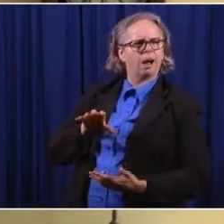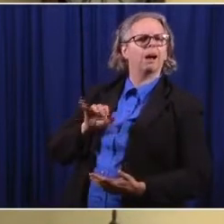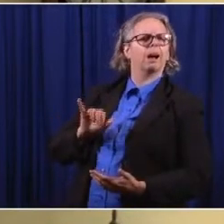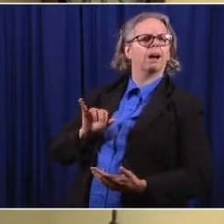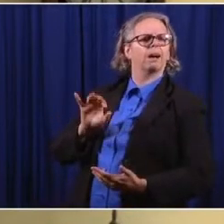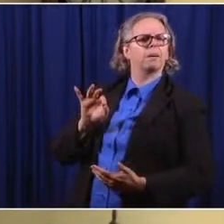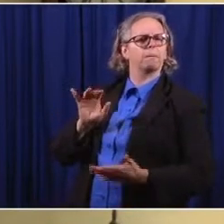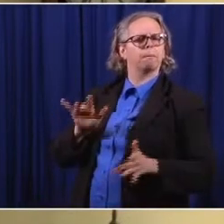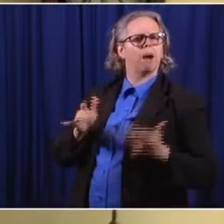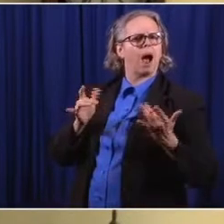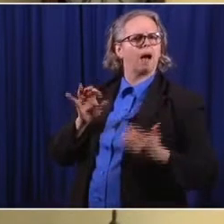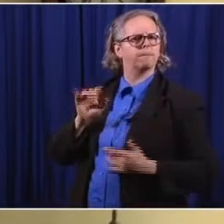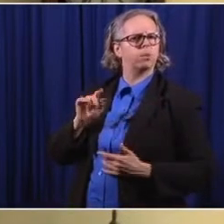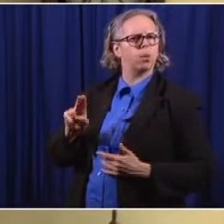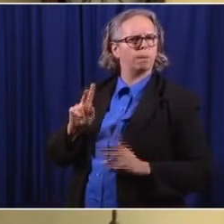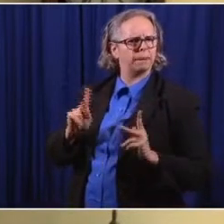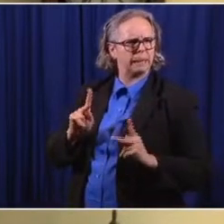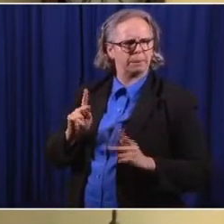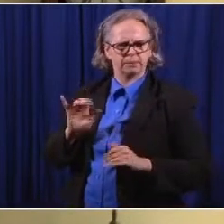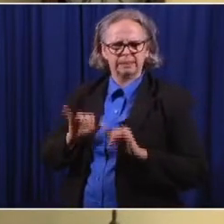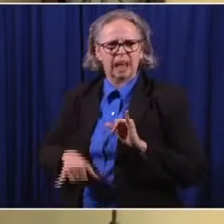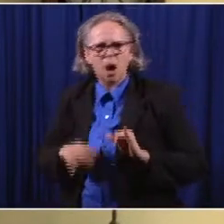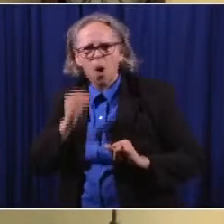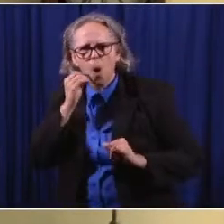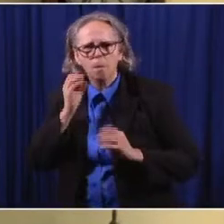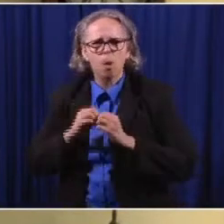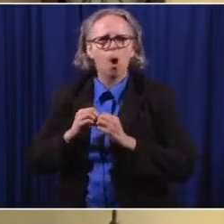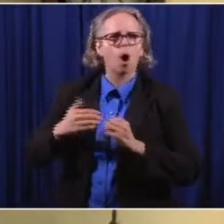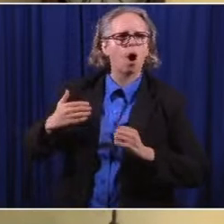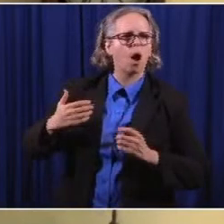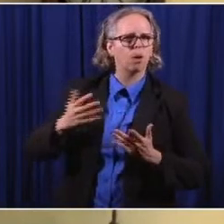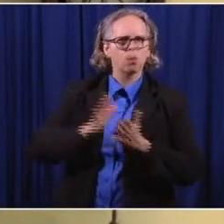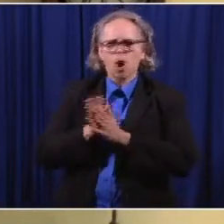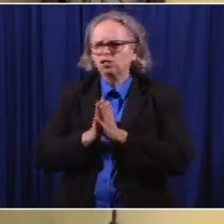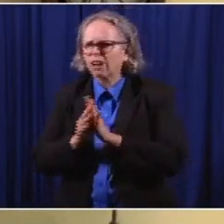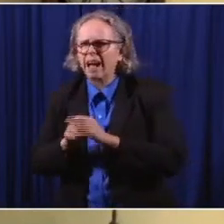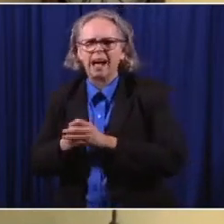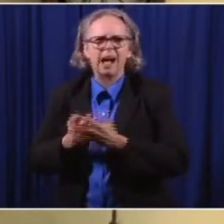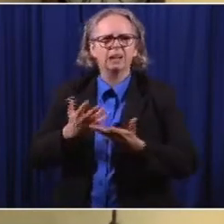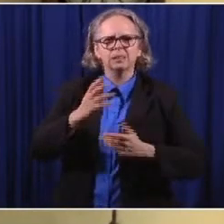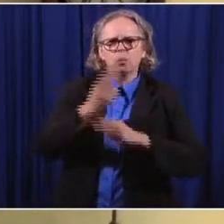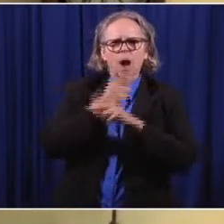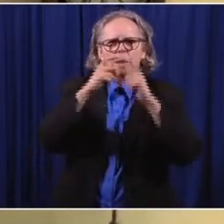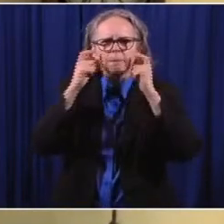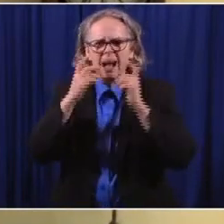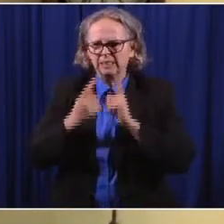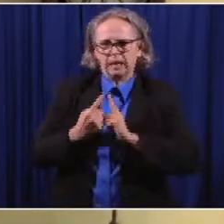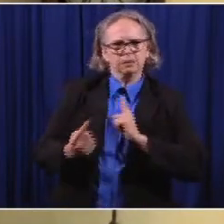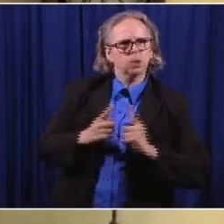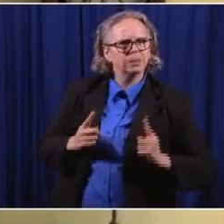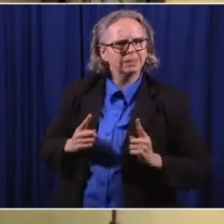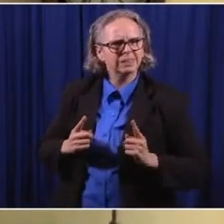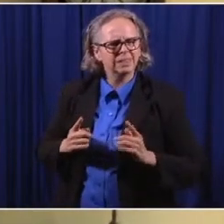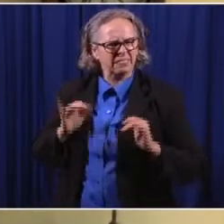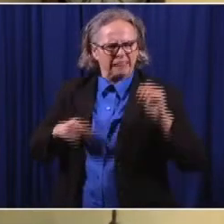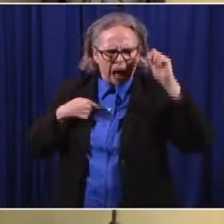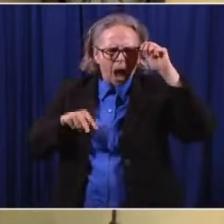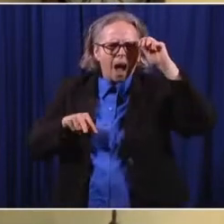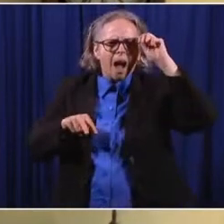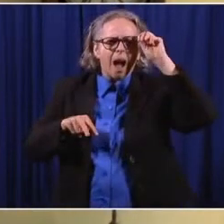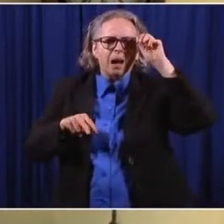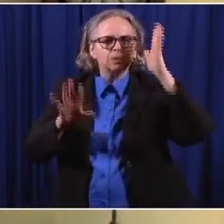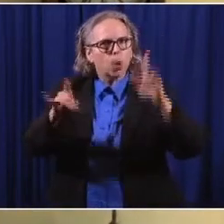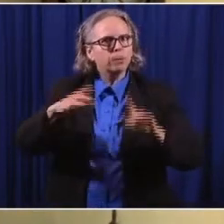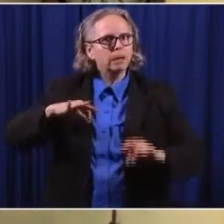wearing masks and were doing all the things, the washing of the hands, et cetera. So it's a positive thing to get the